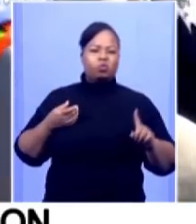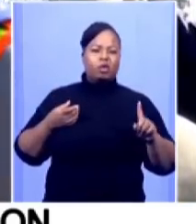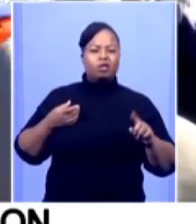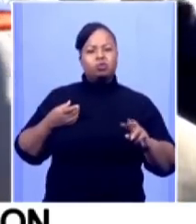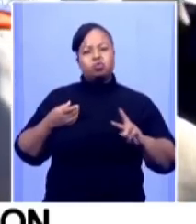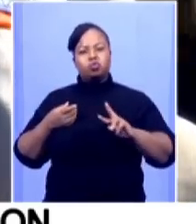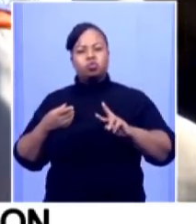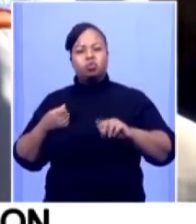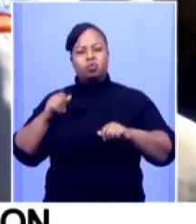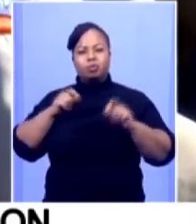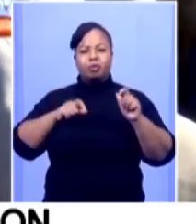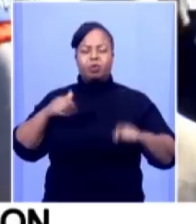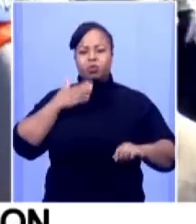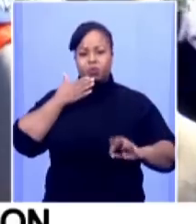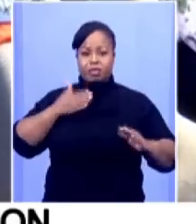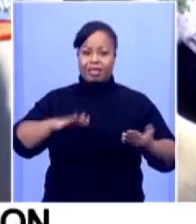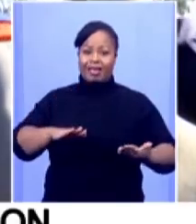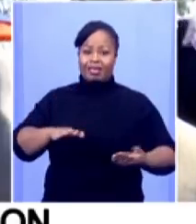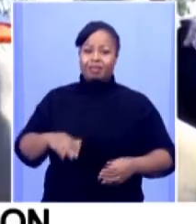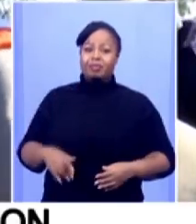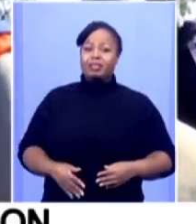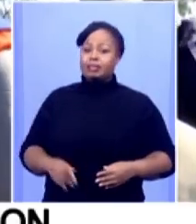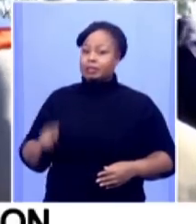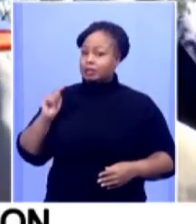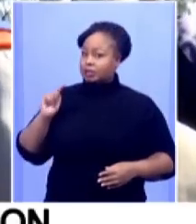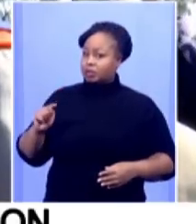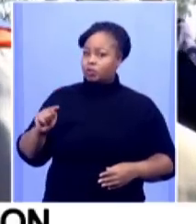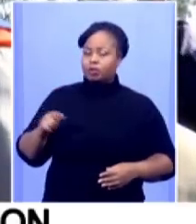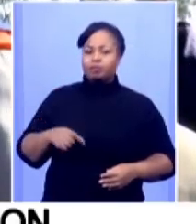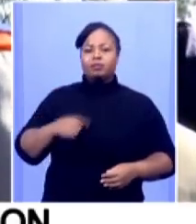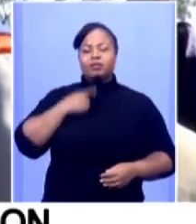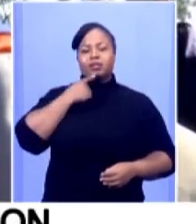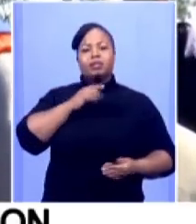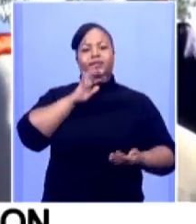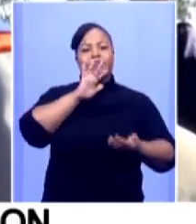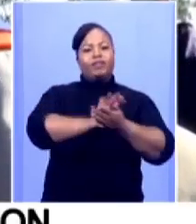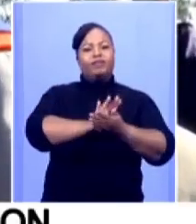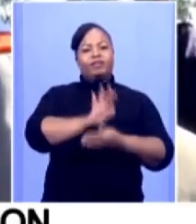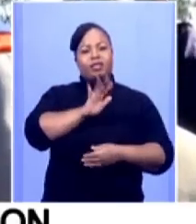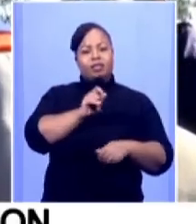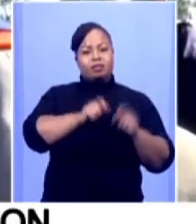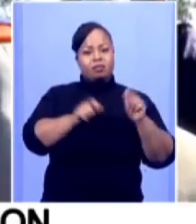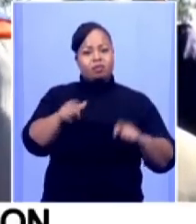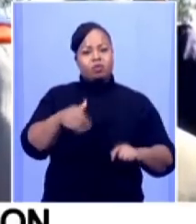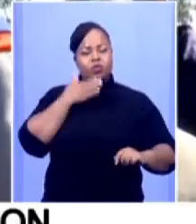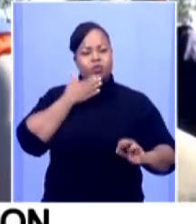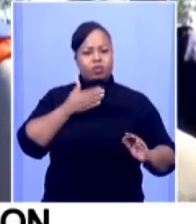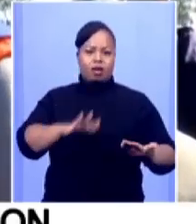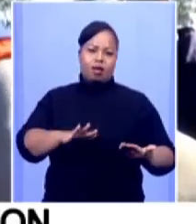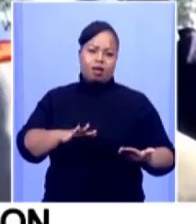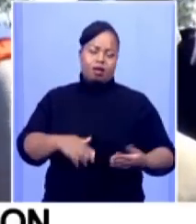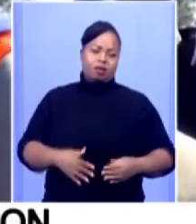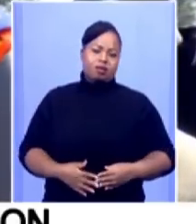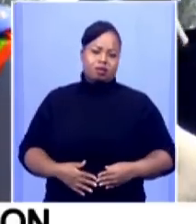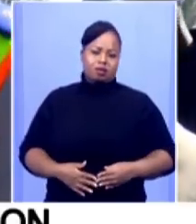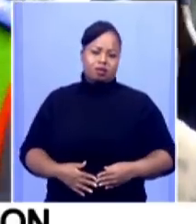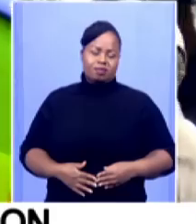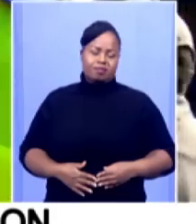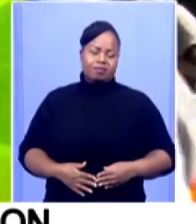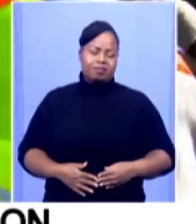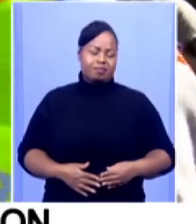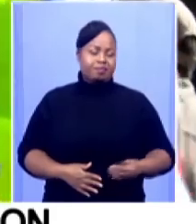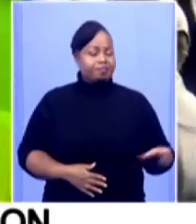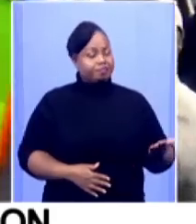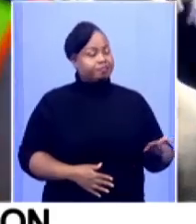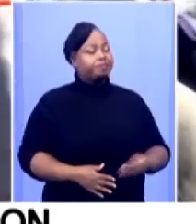people, fatalities on the scene. This one claiming 15 lives on the spot. It's rather, heartbreaking. Thank you very